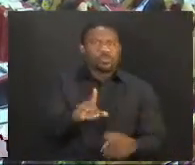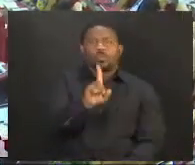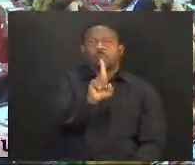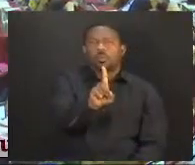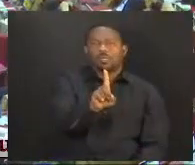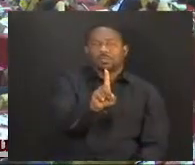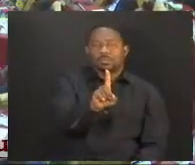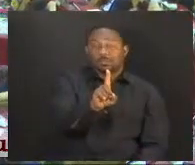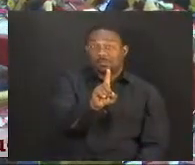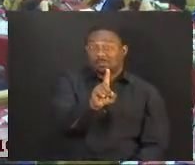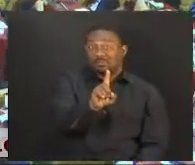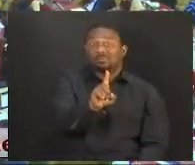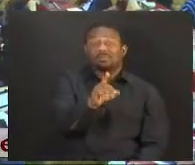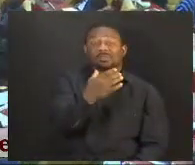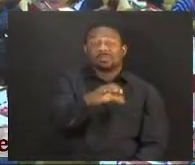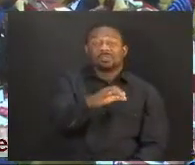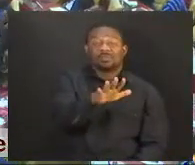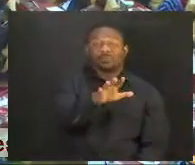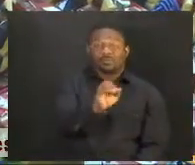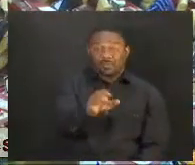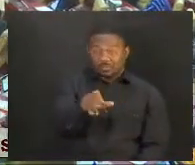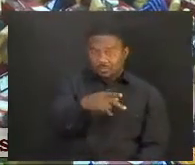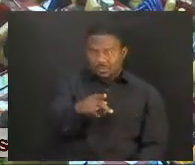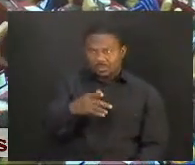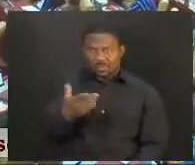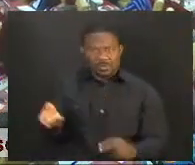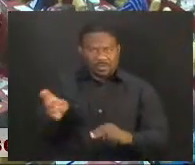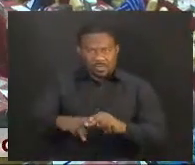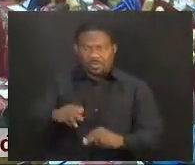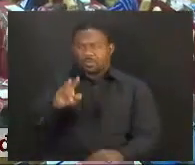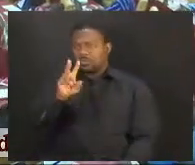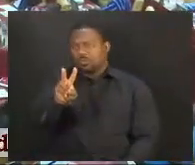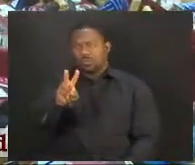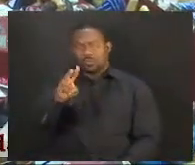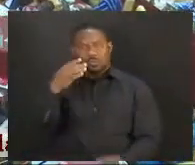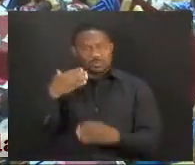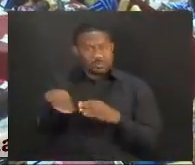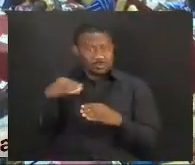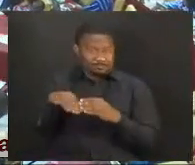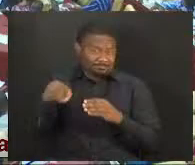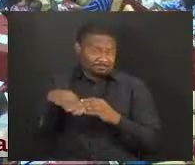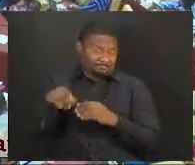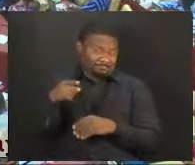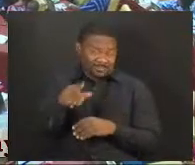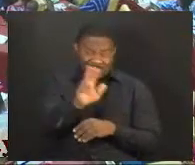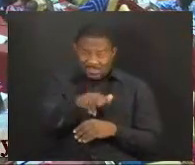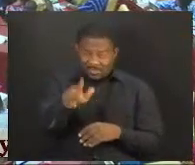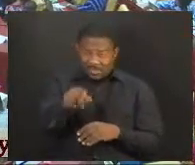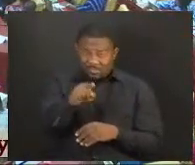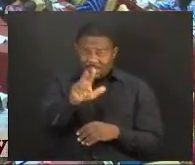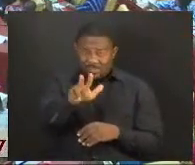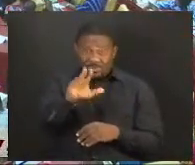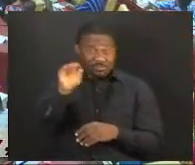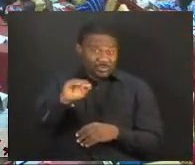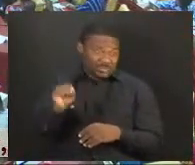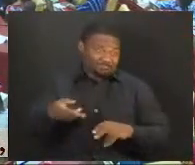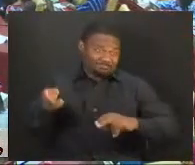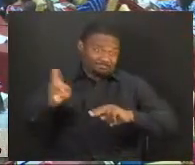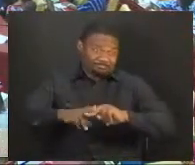pesos to 2 cedis, representing 33.3%. Mr.